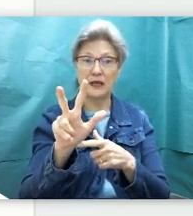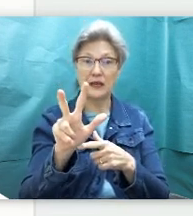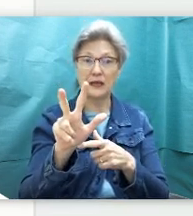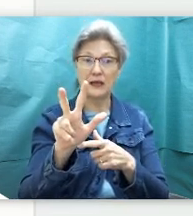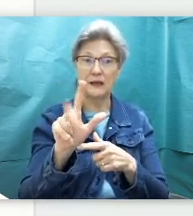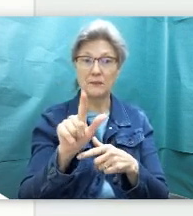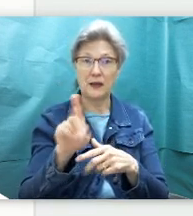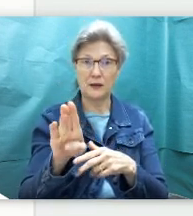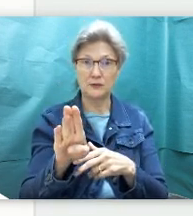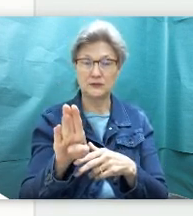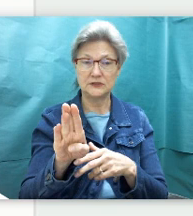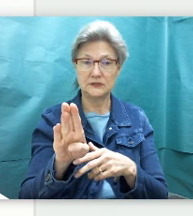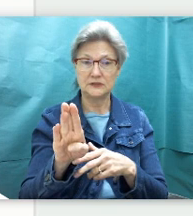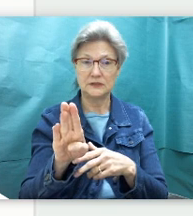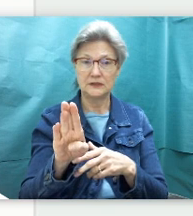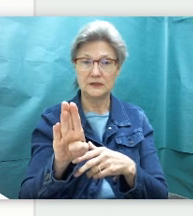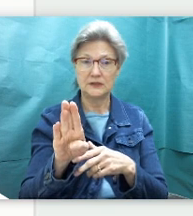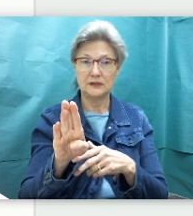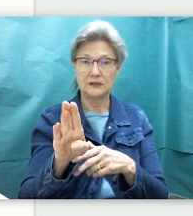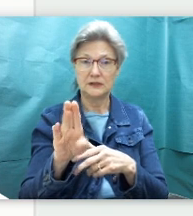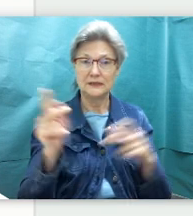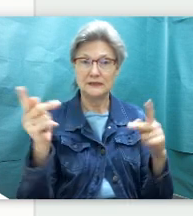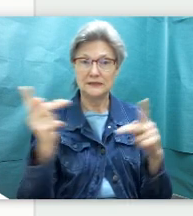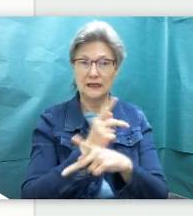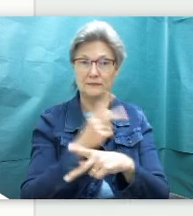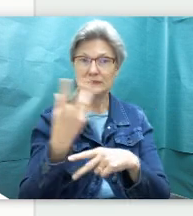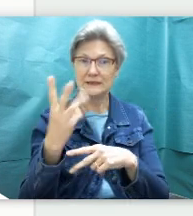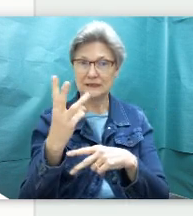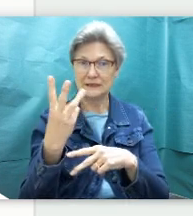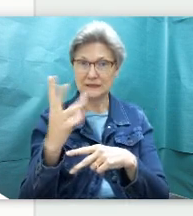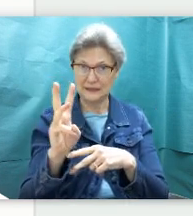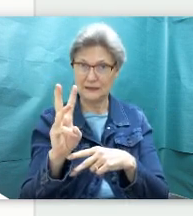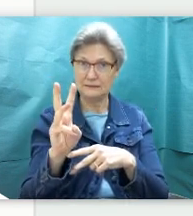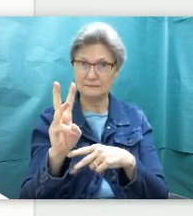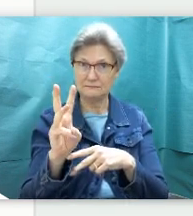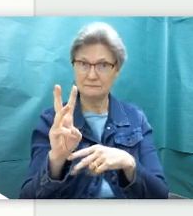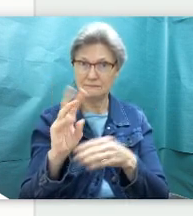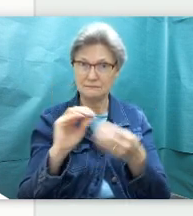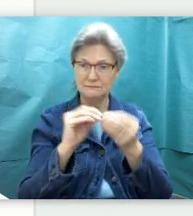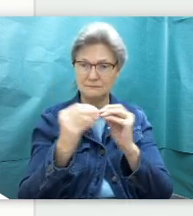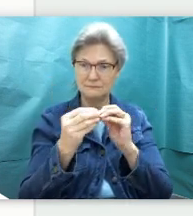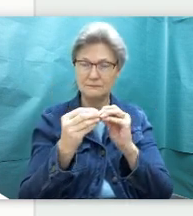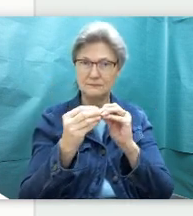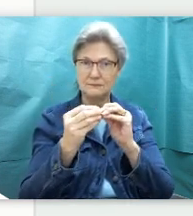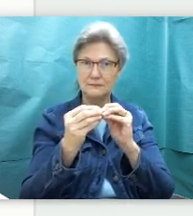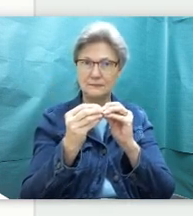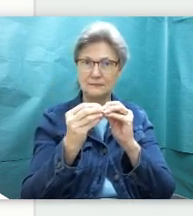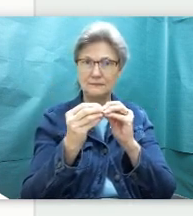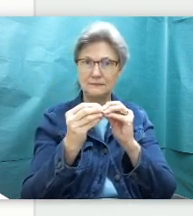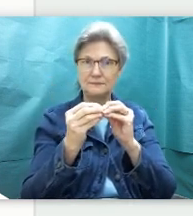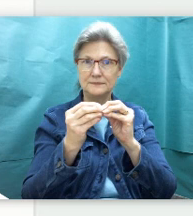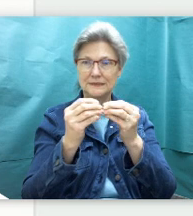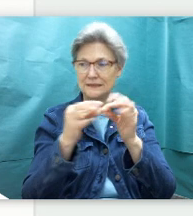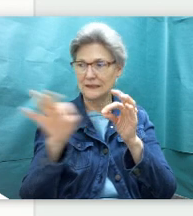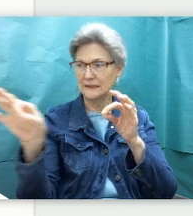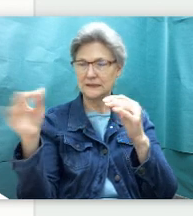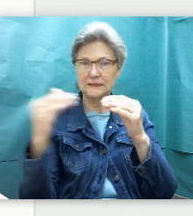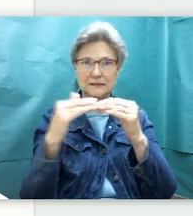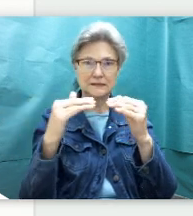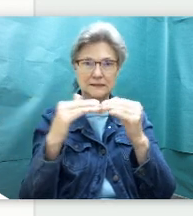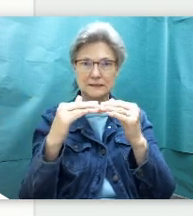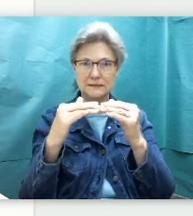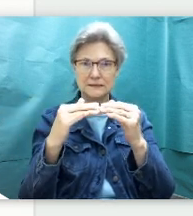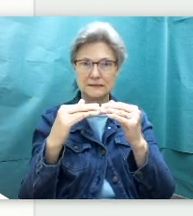3 pounds, and we'd again write it out as a multiplication sentence. Well, in order to solve this, I could